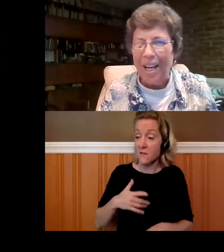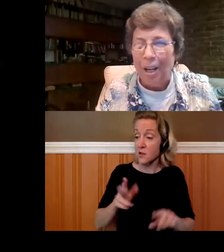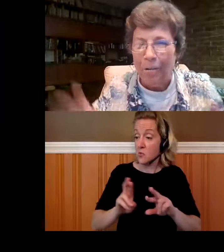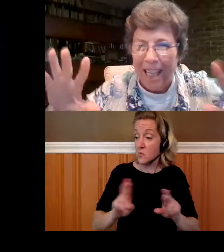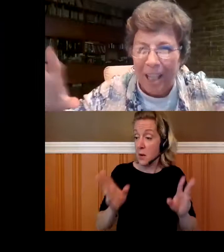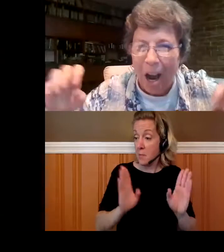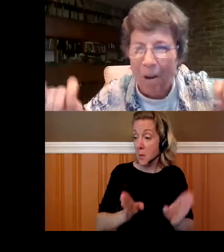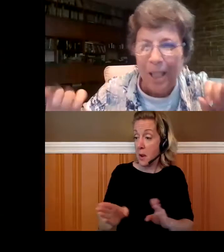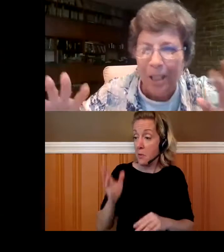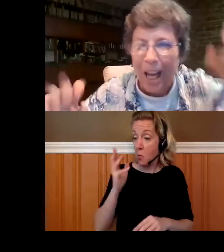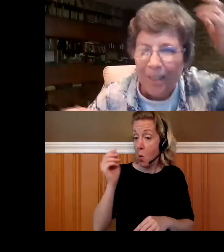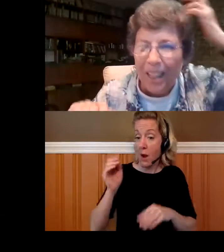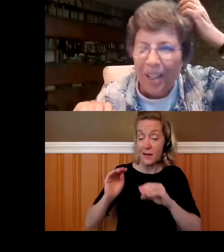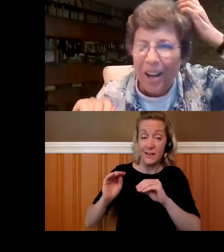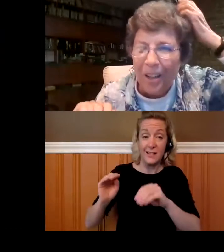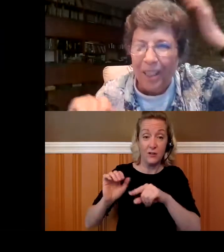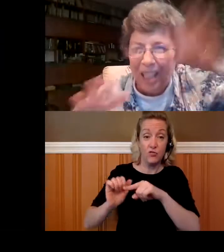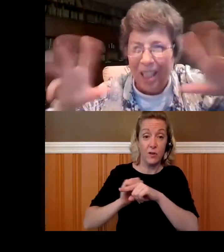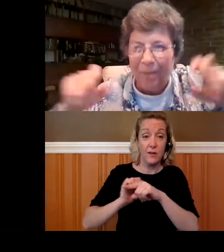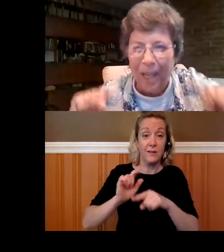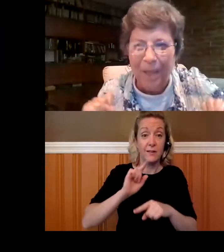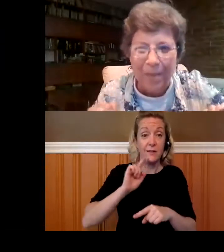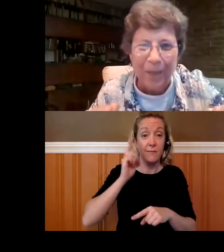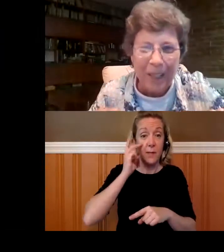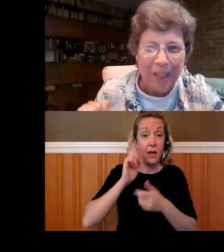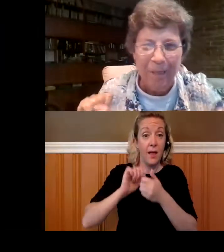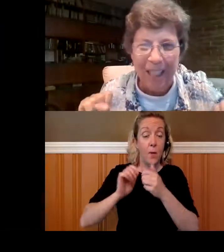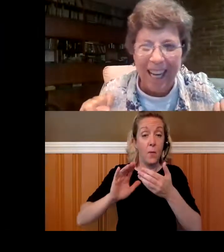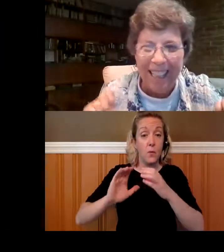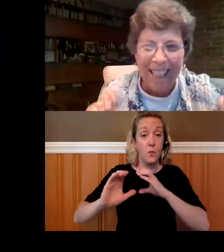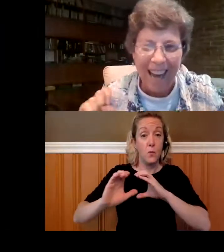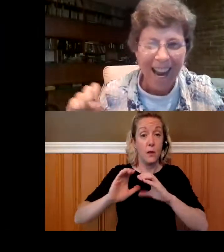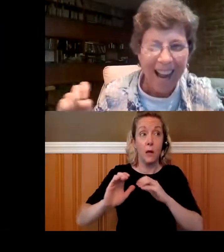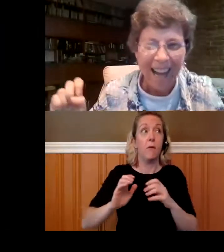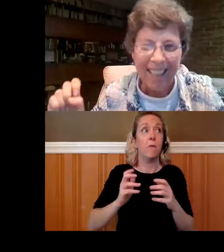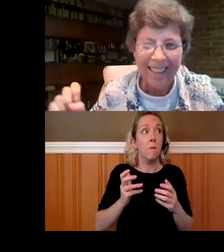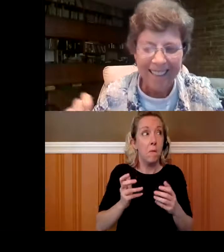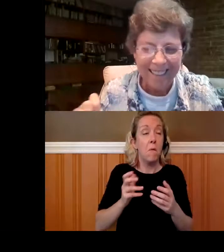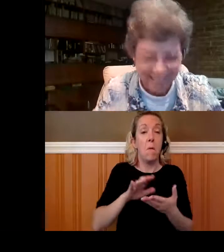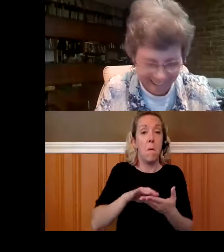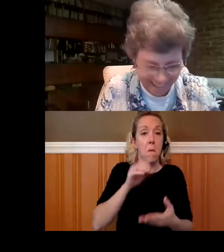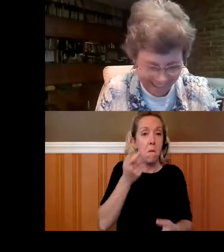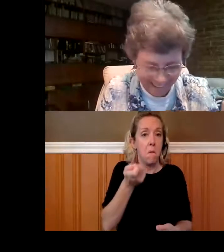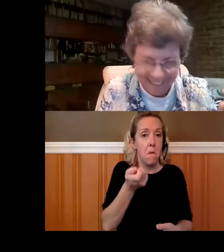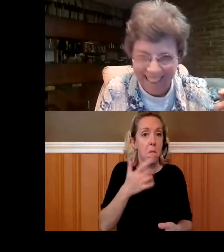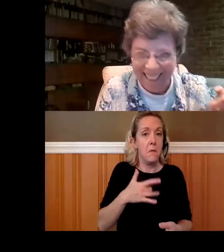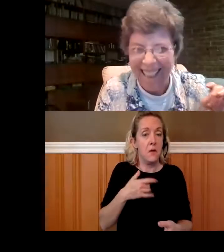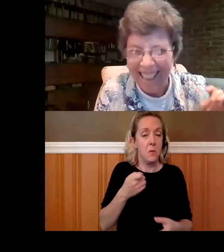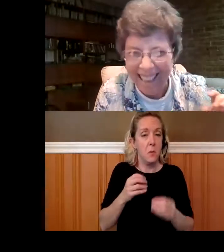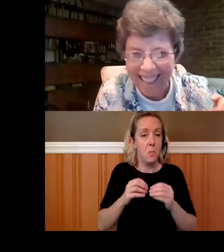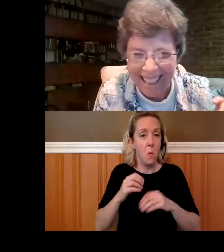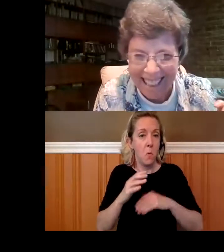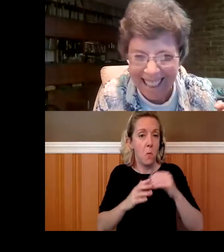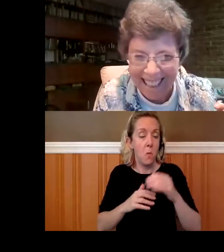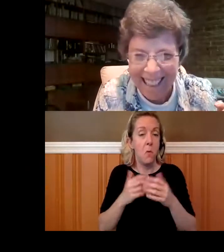know to go teach deafblind people how to communicate? Well, I know more than I did before. And I'm taking the